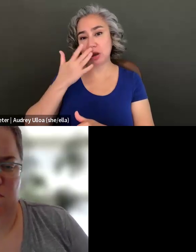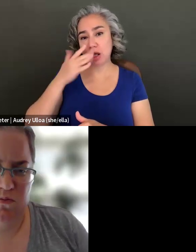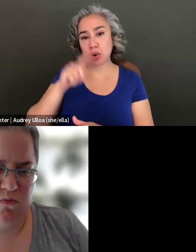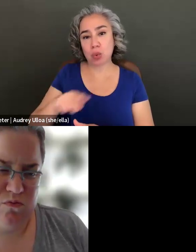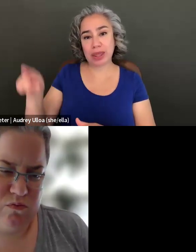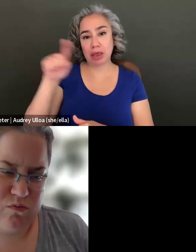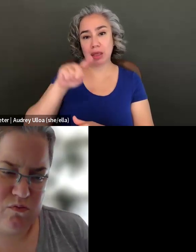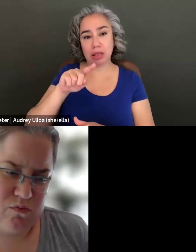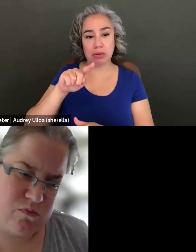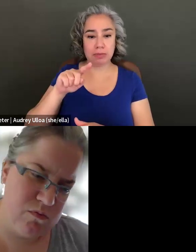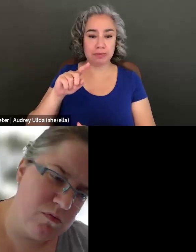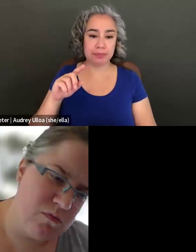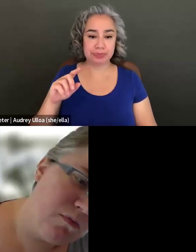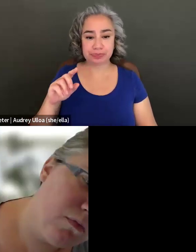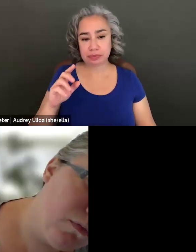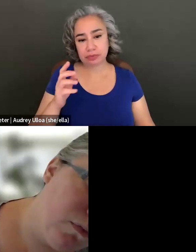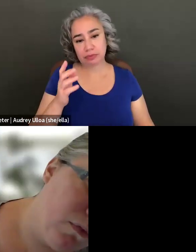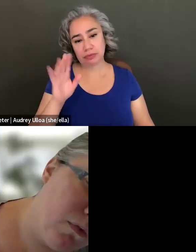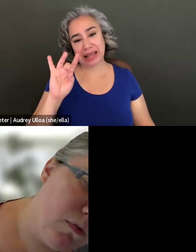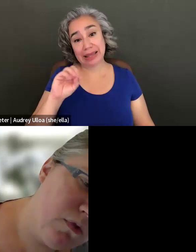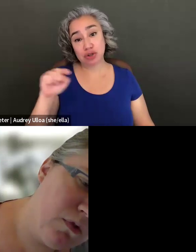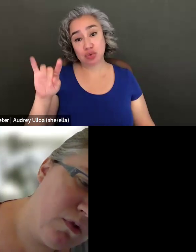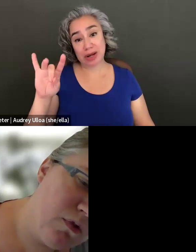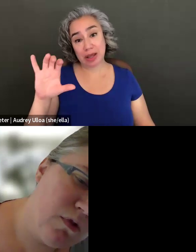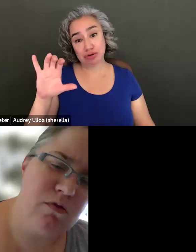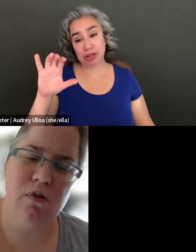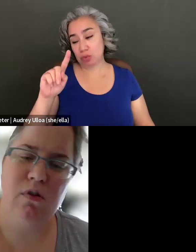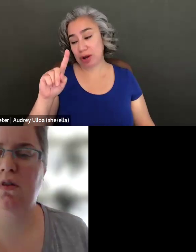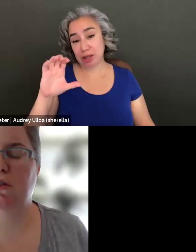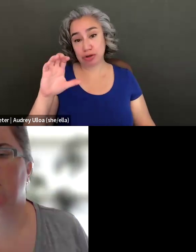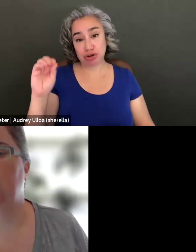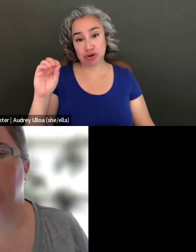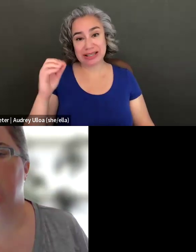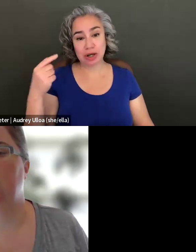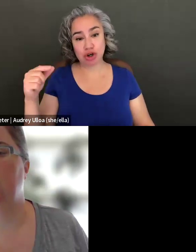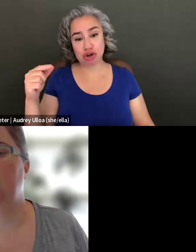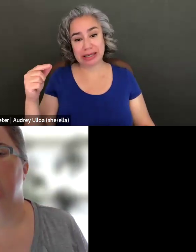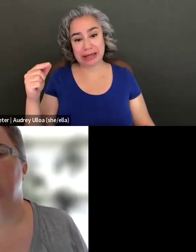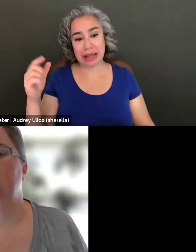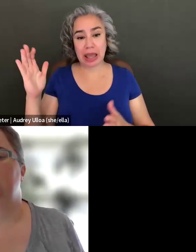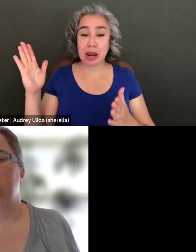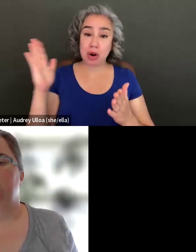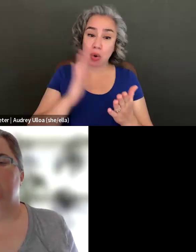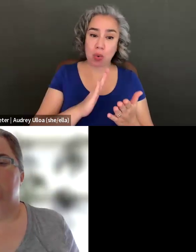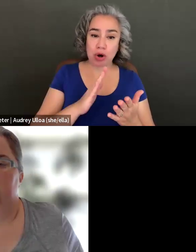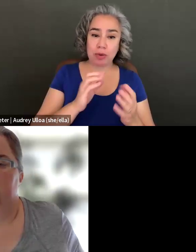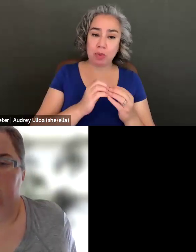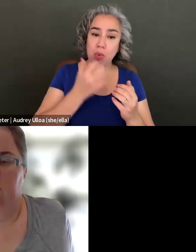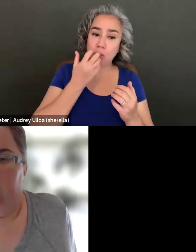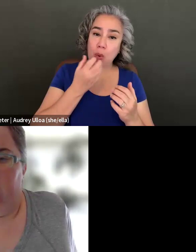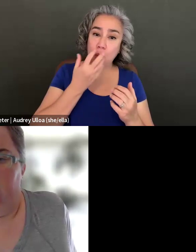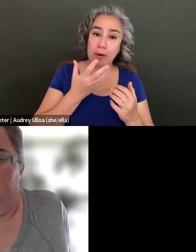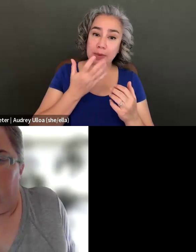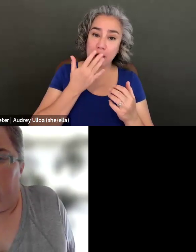100 degrees are green and lower values indicate warmer colors or more yellowing. So here, when we see